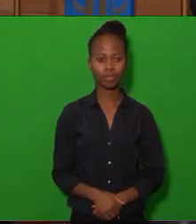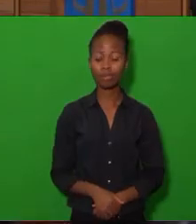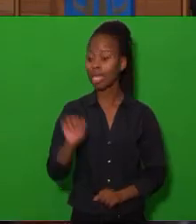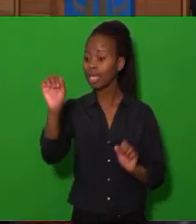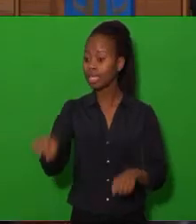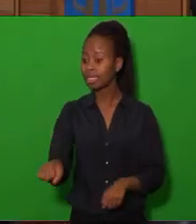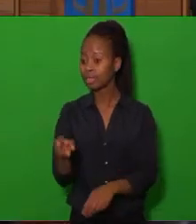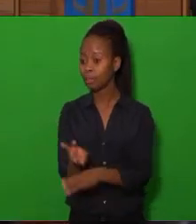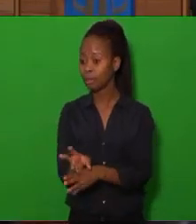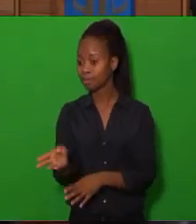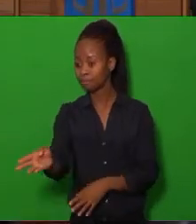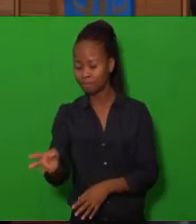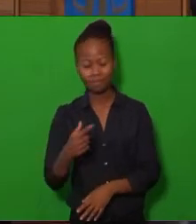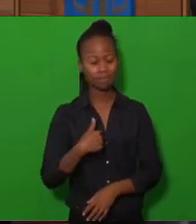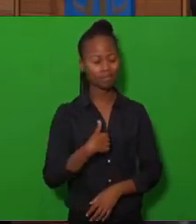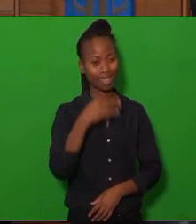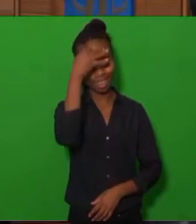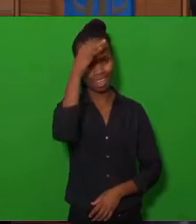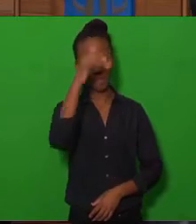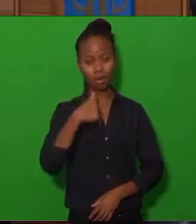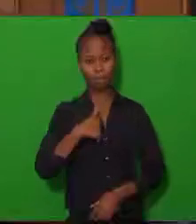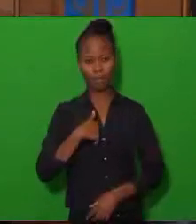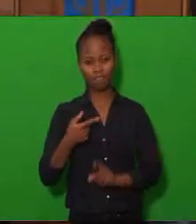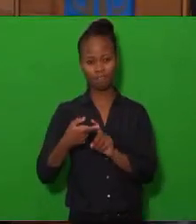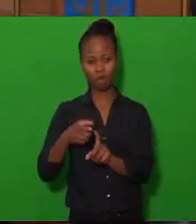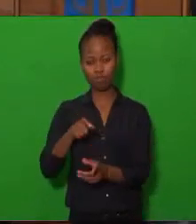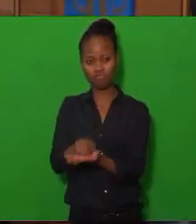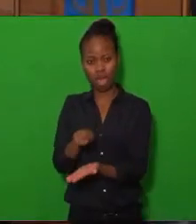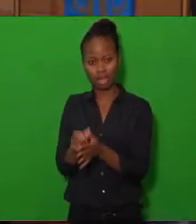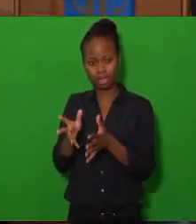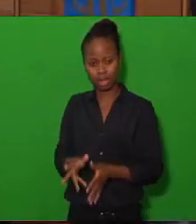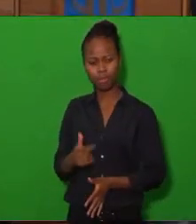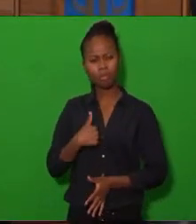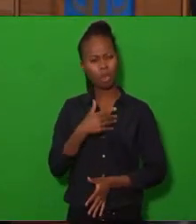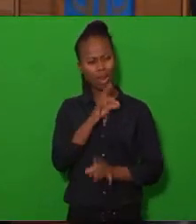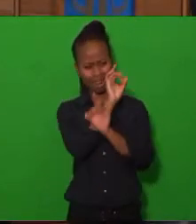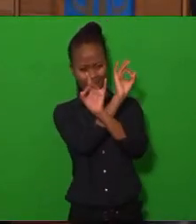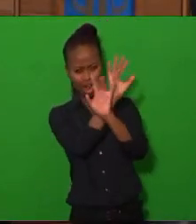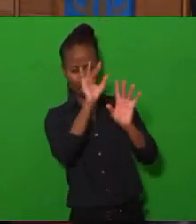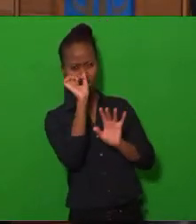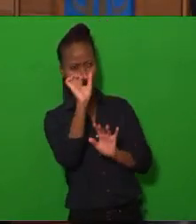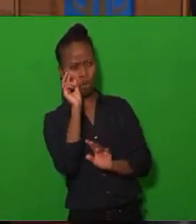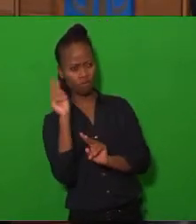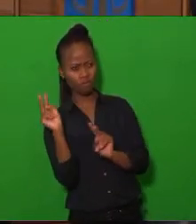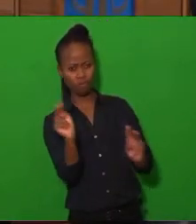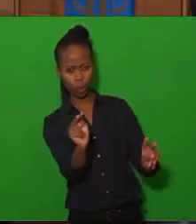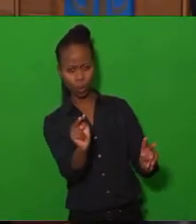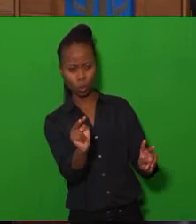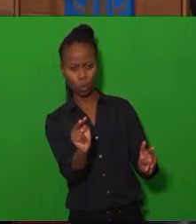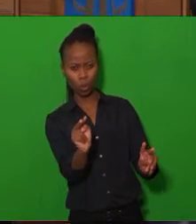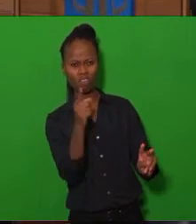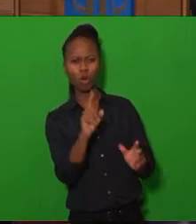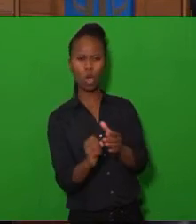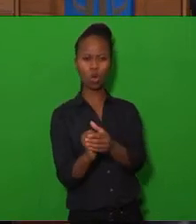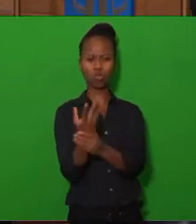Yes, ma'am. Governor Olivia Kumenda from Reuters. I just wanted to get more clarity on your views on Q4 growth,